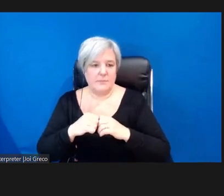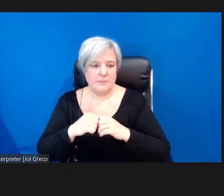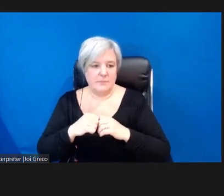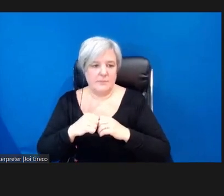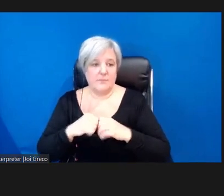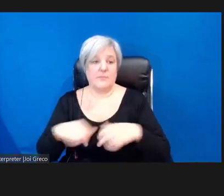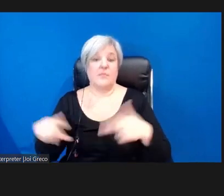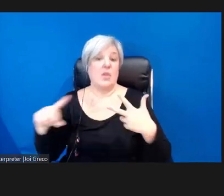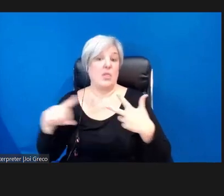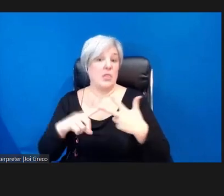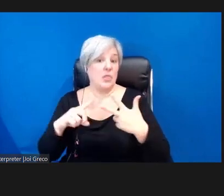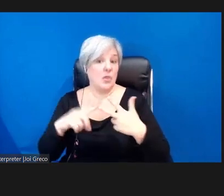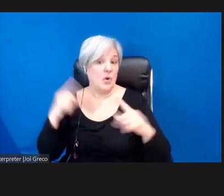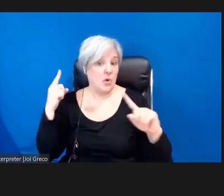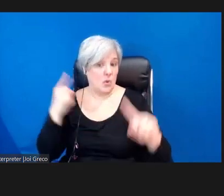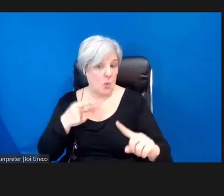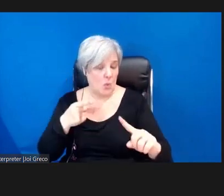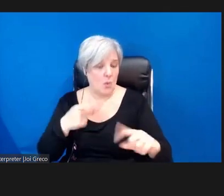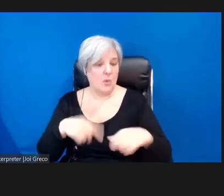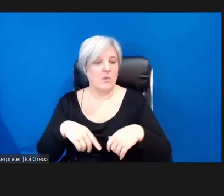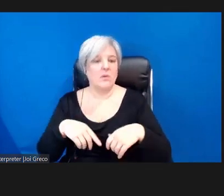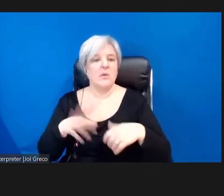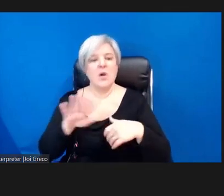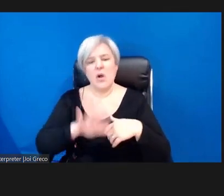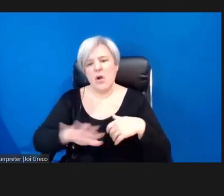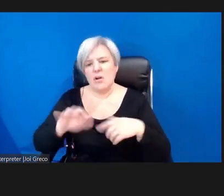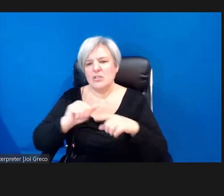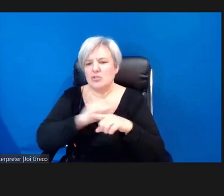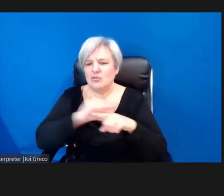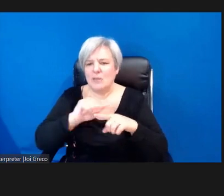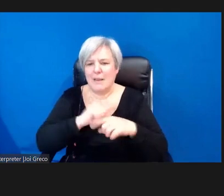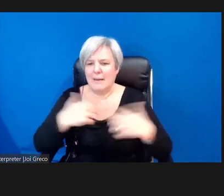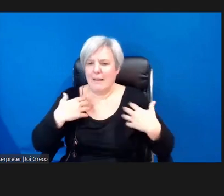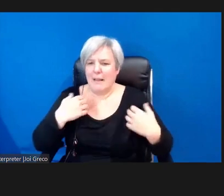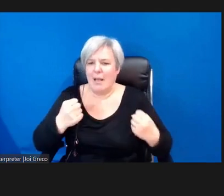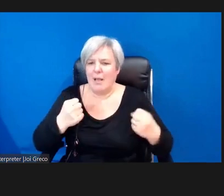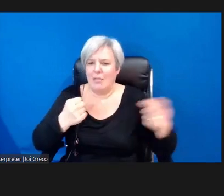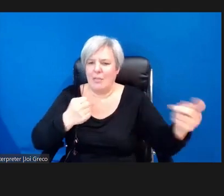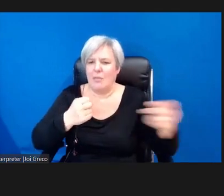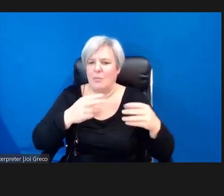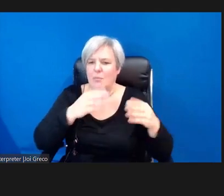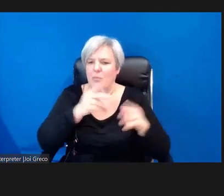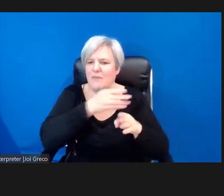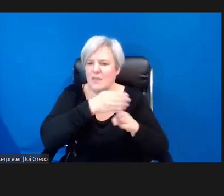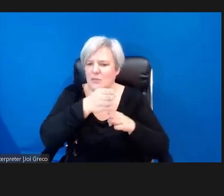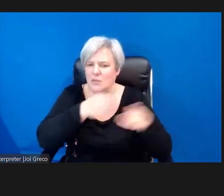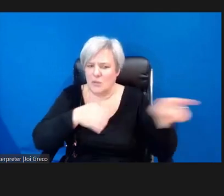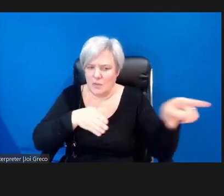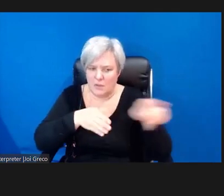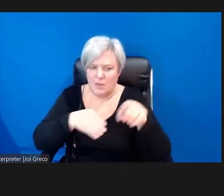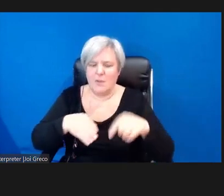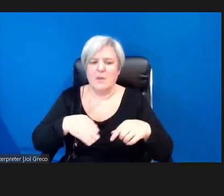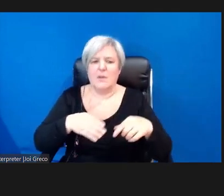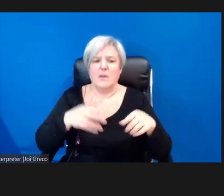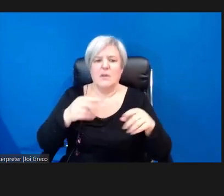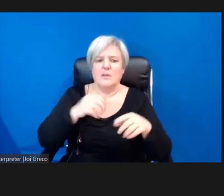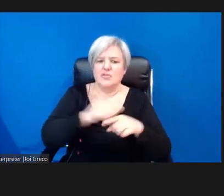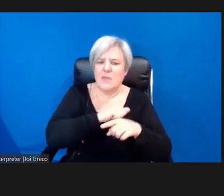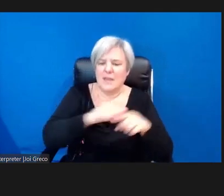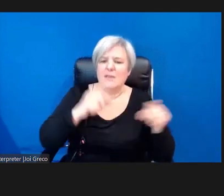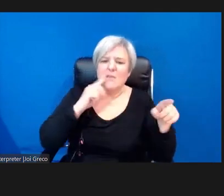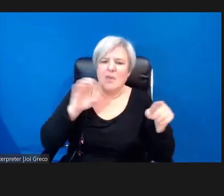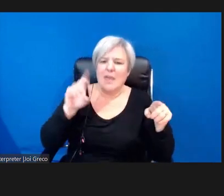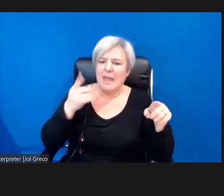The third program objective is around training health professionals and service providers trained on the key aspects of the